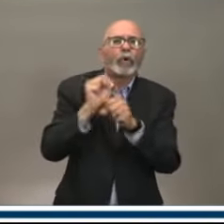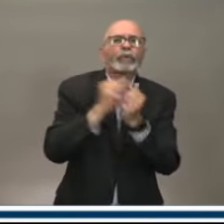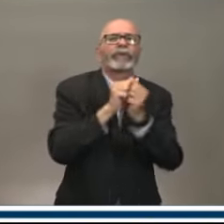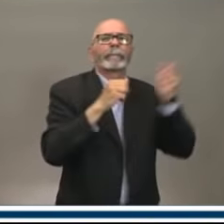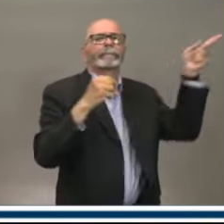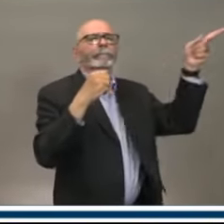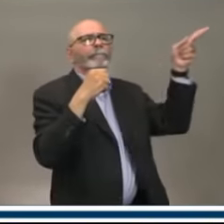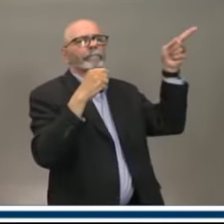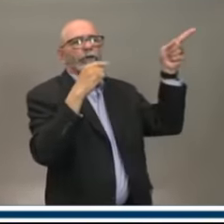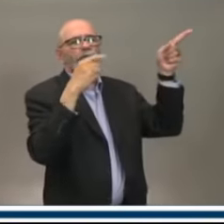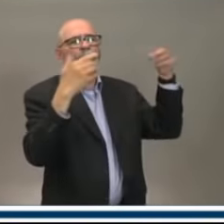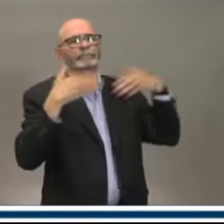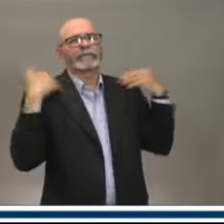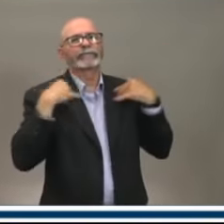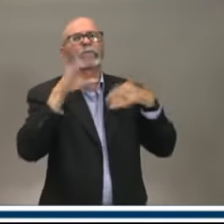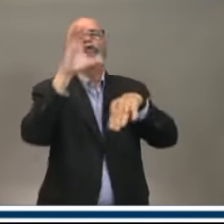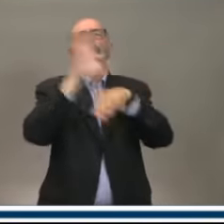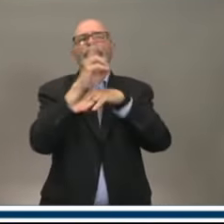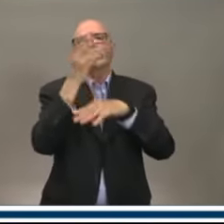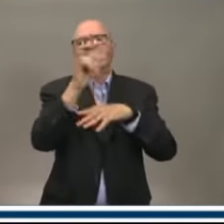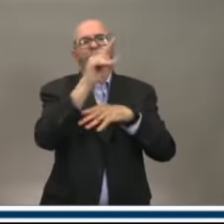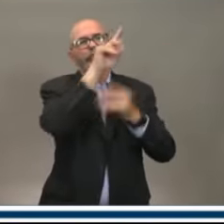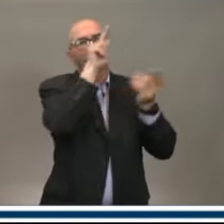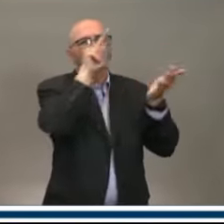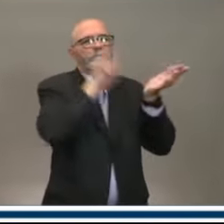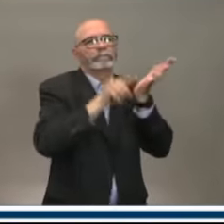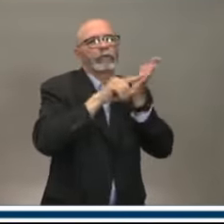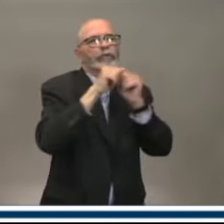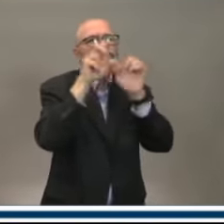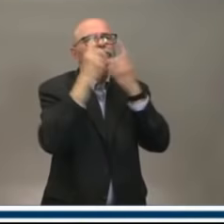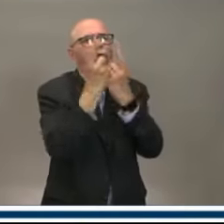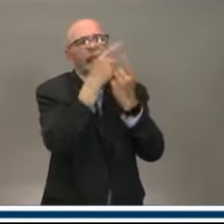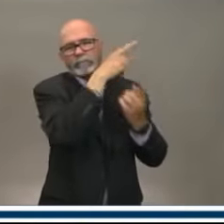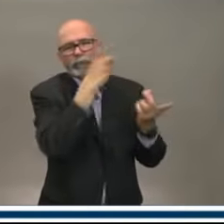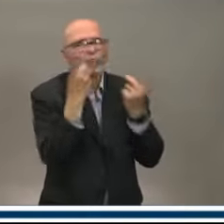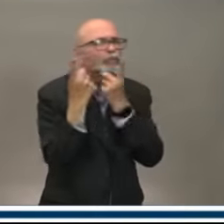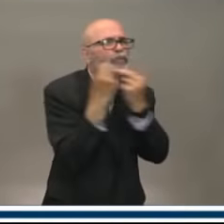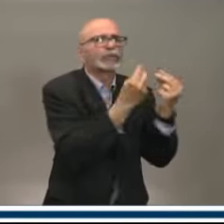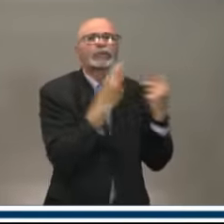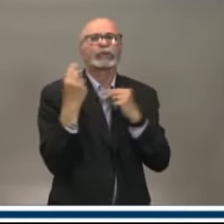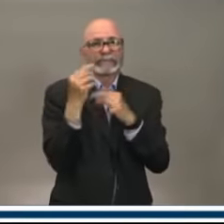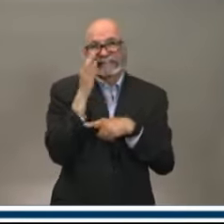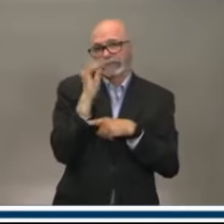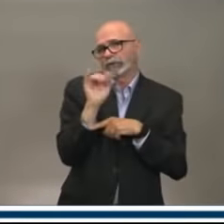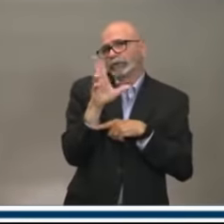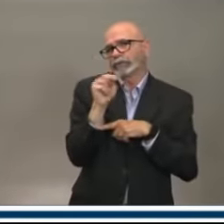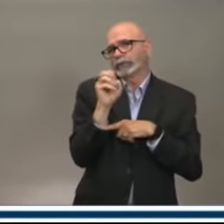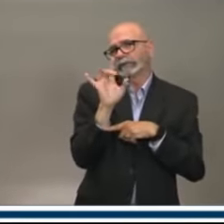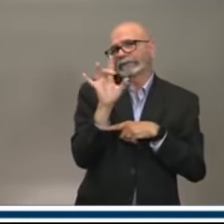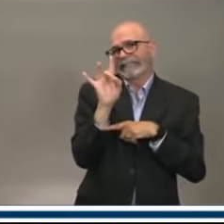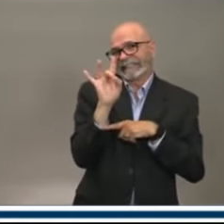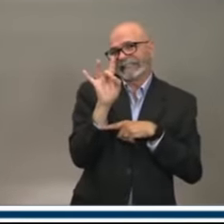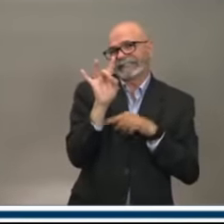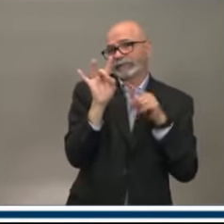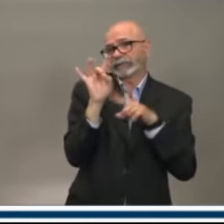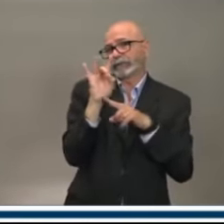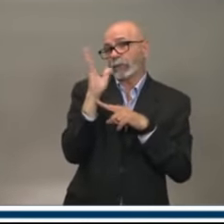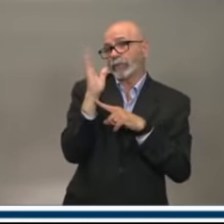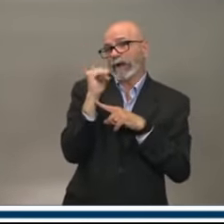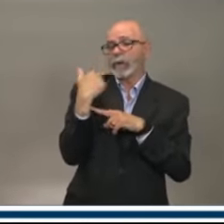sequence. And the reason we said on and about June 8th is because the epidemiology will determine whether or not we're going to continue